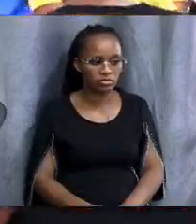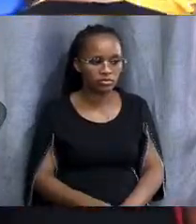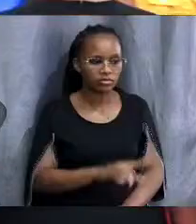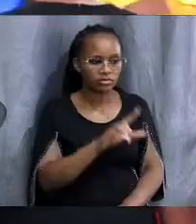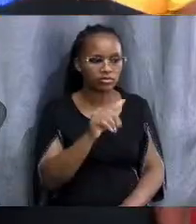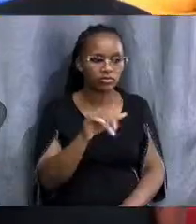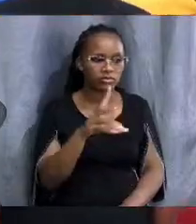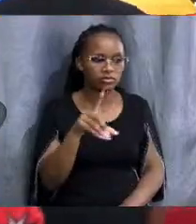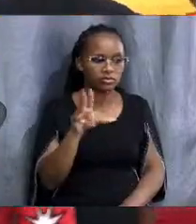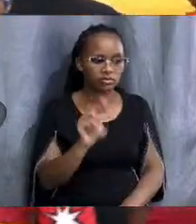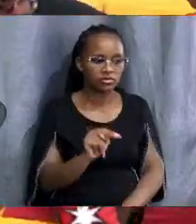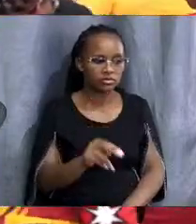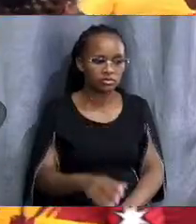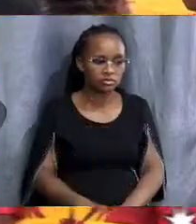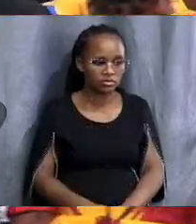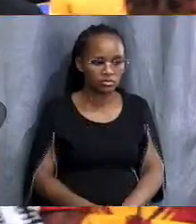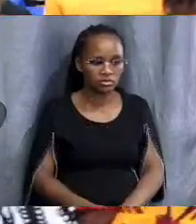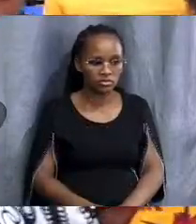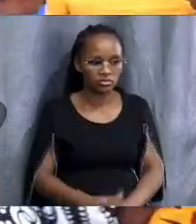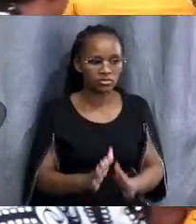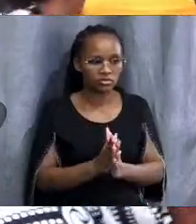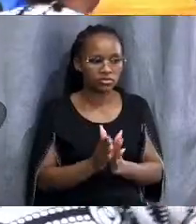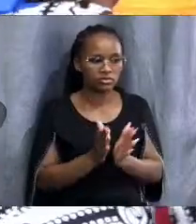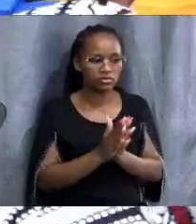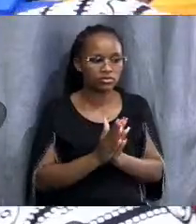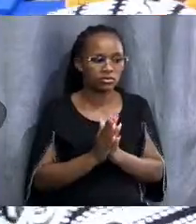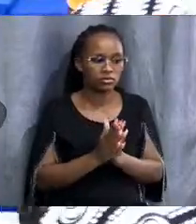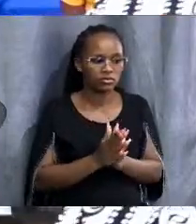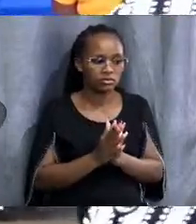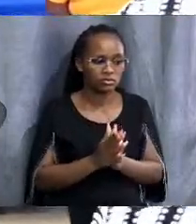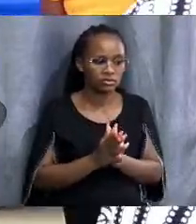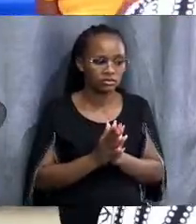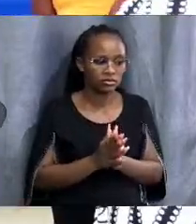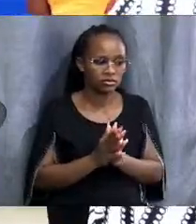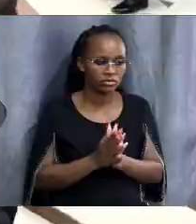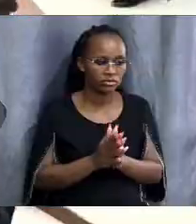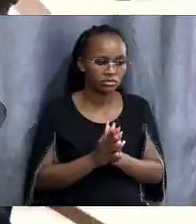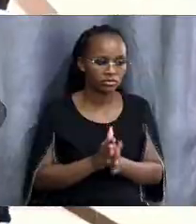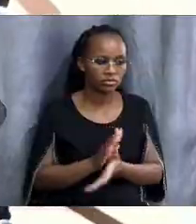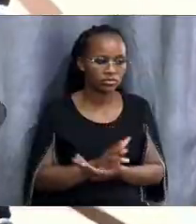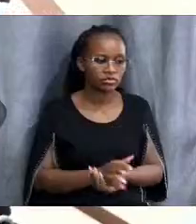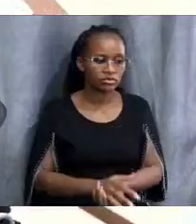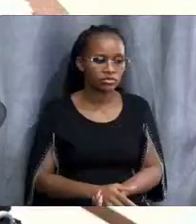Zaiden, hapa. Ili tuombe pamoja nanyi. Muangalie pande hii.